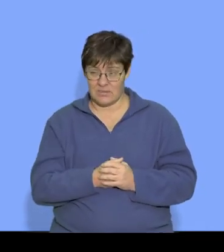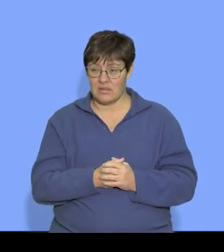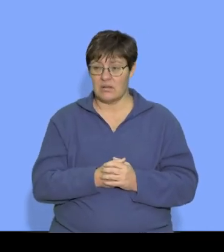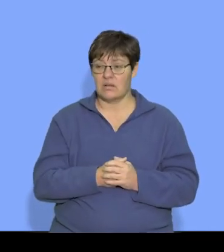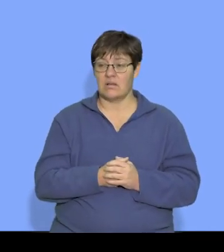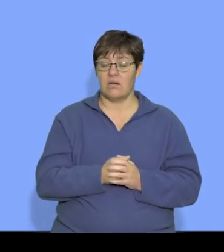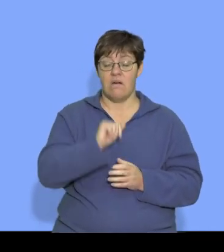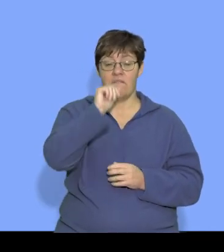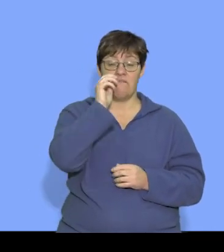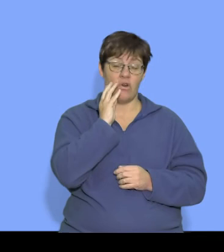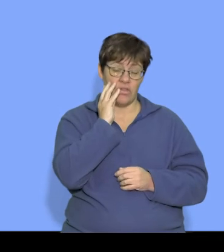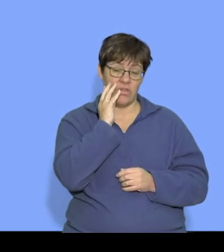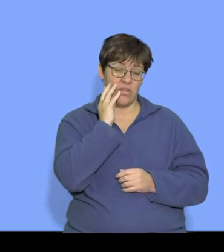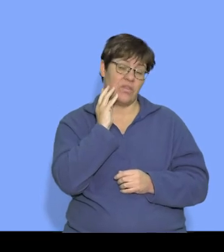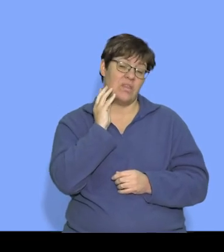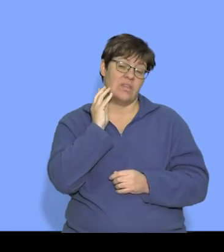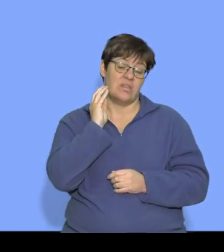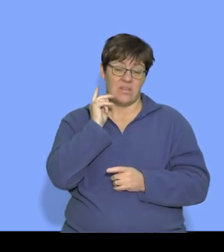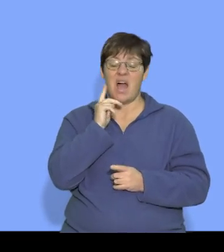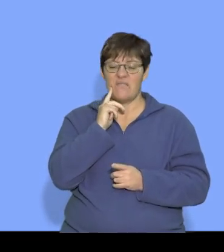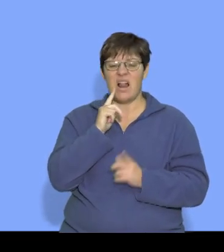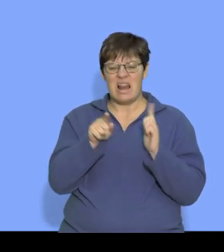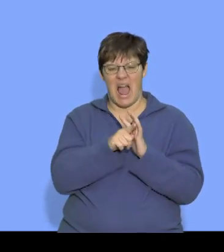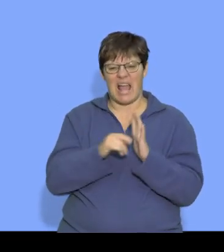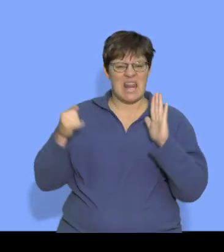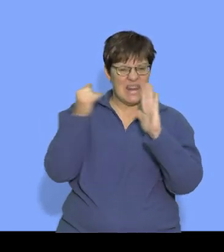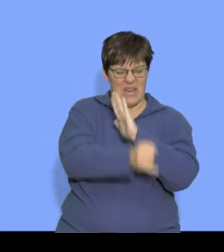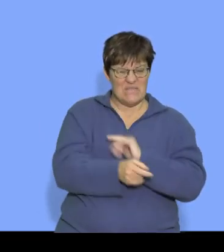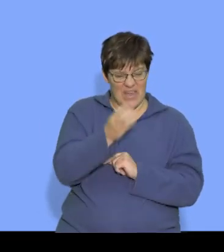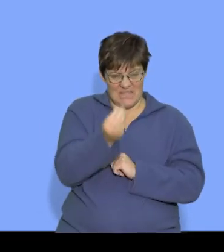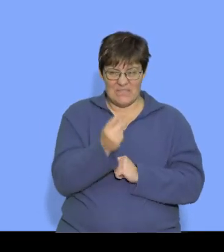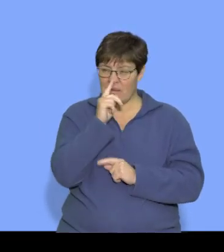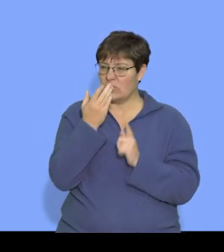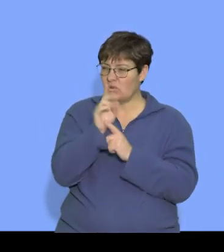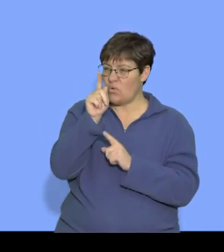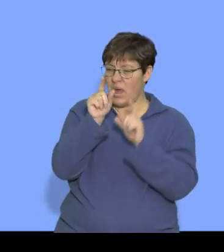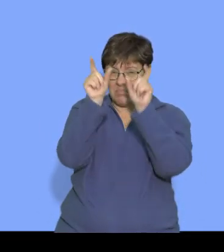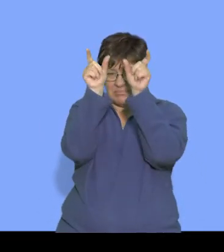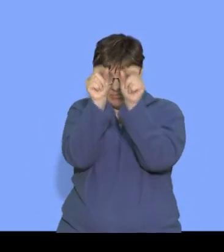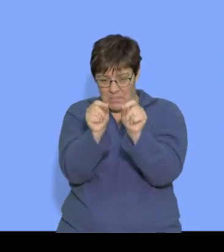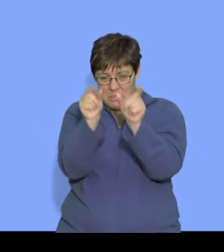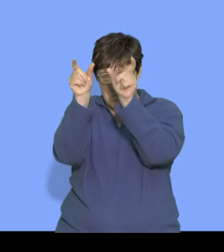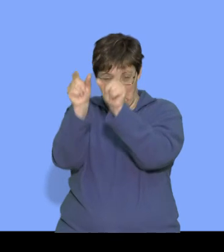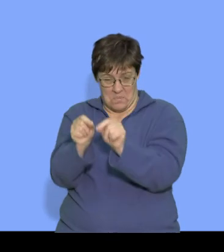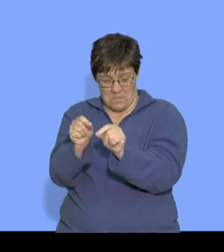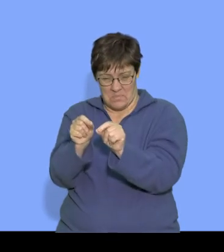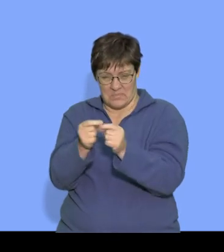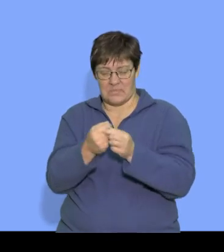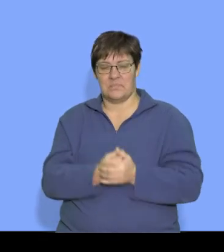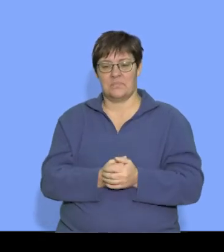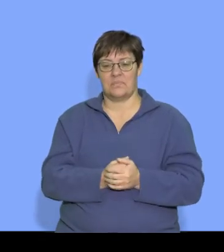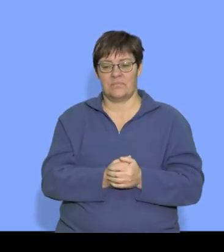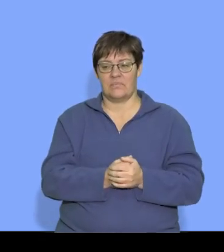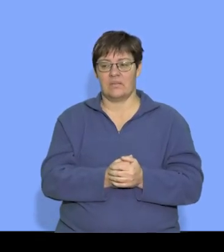and the lower 1st molars have sharp knife-like edges, which I pointed out earlier on. So they're quite pointed and